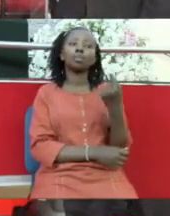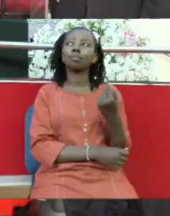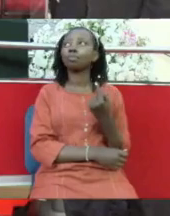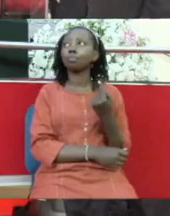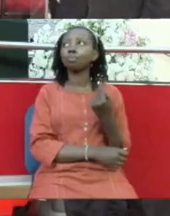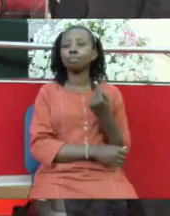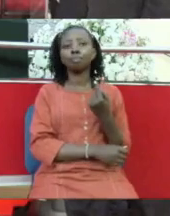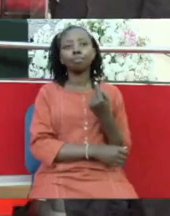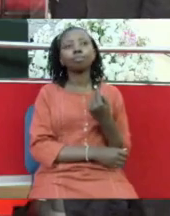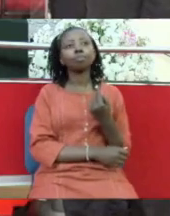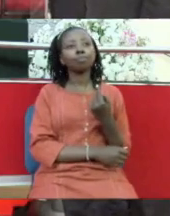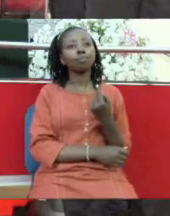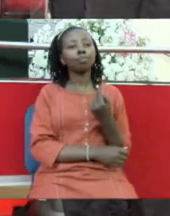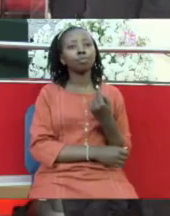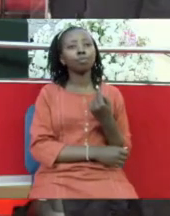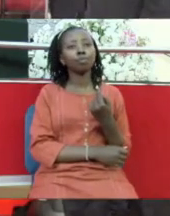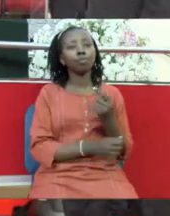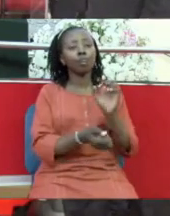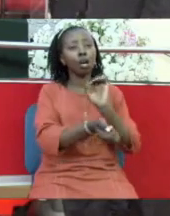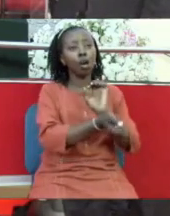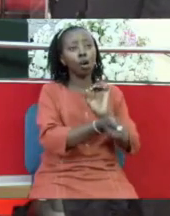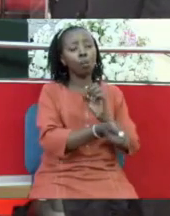Writing to the Corinthians, he says,